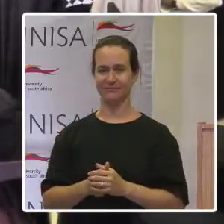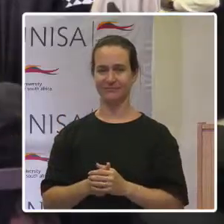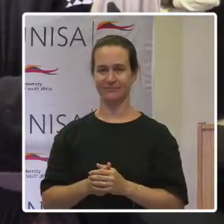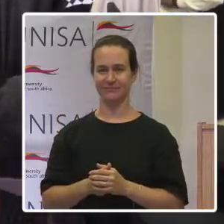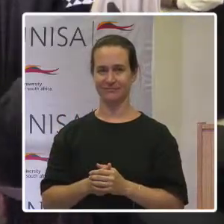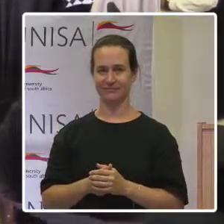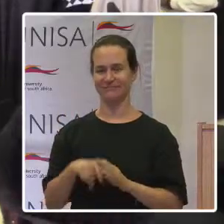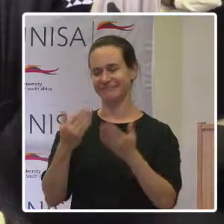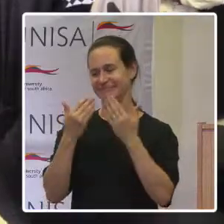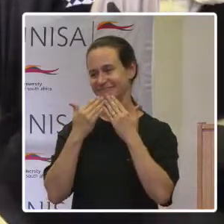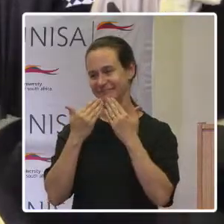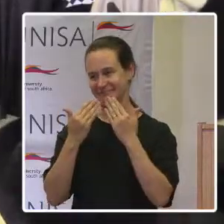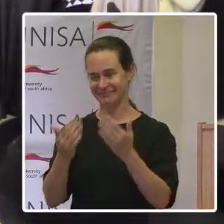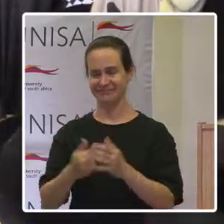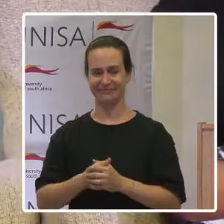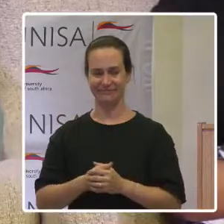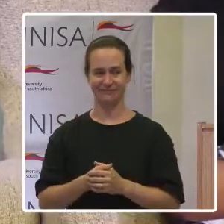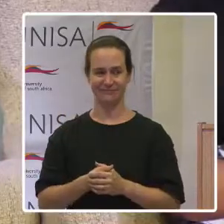Thank you.